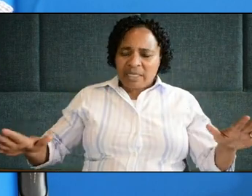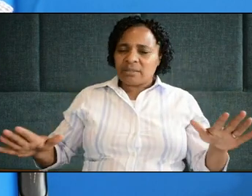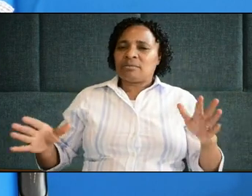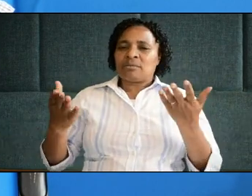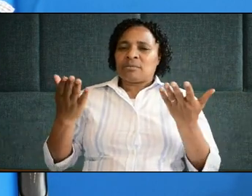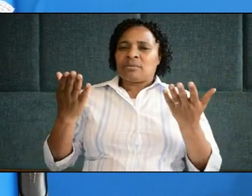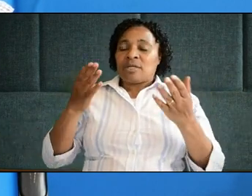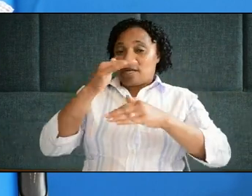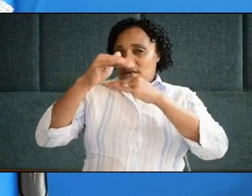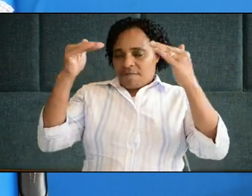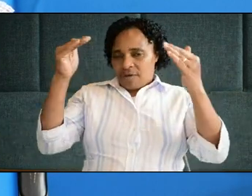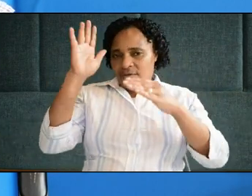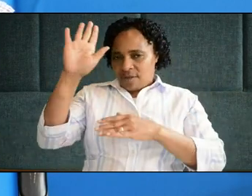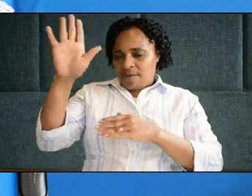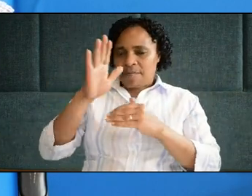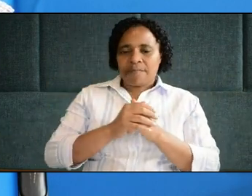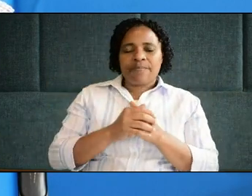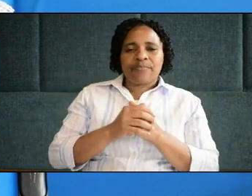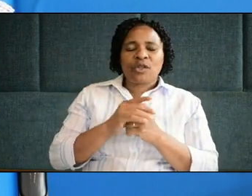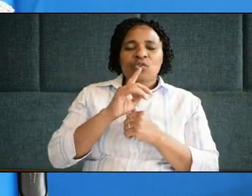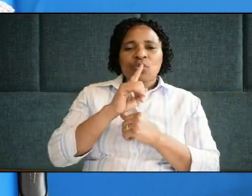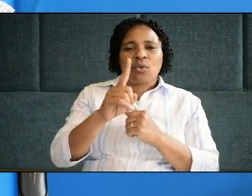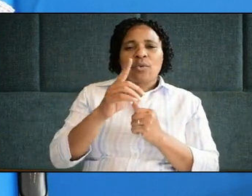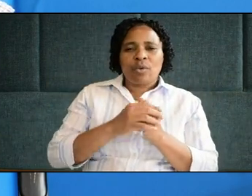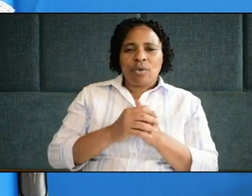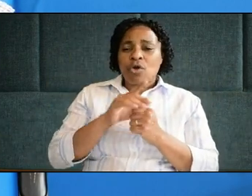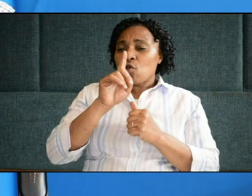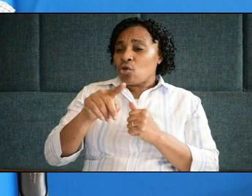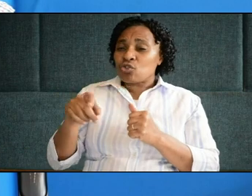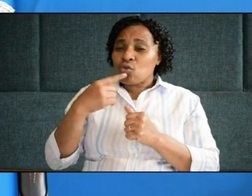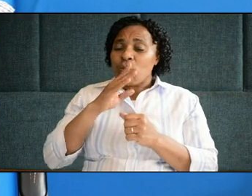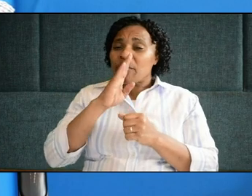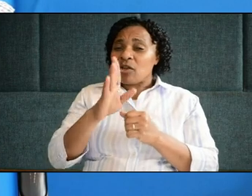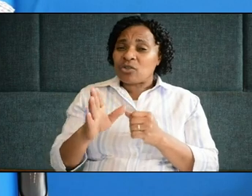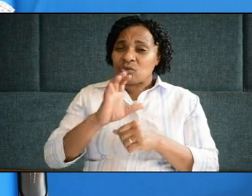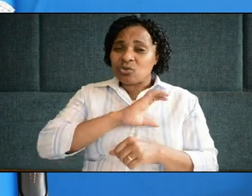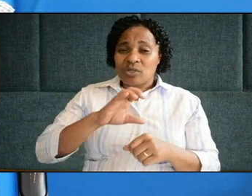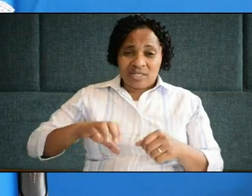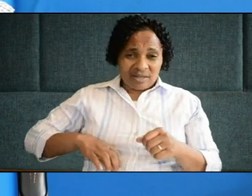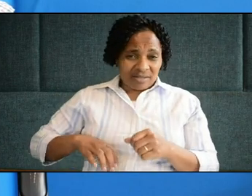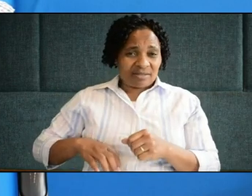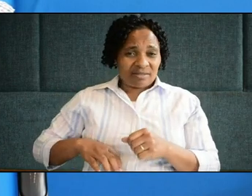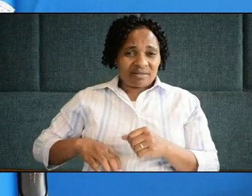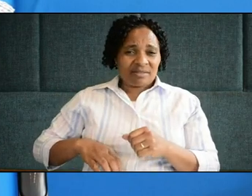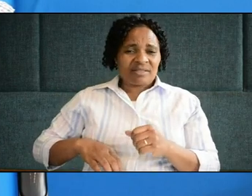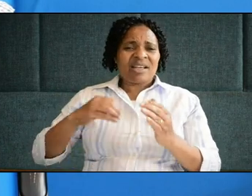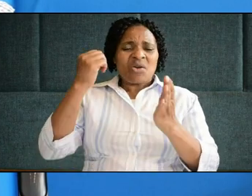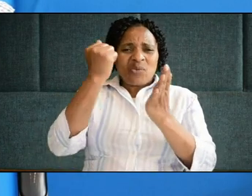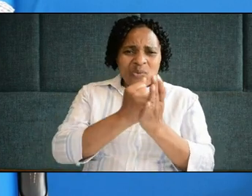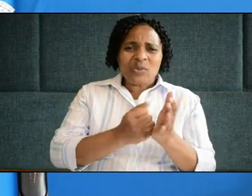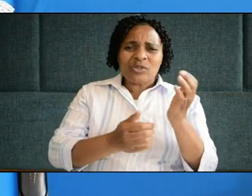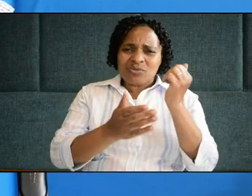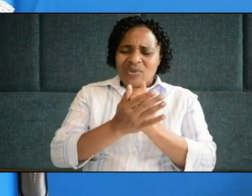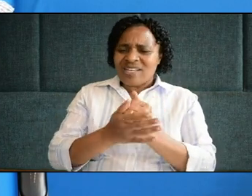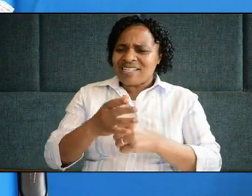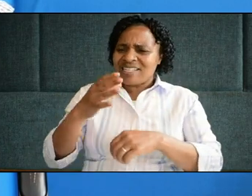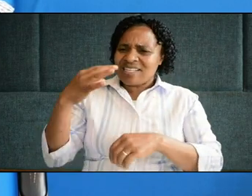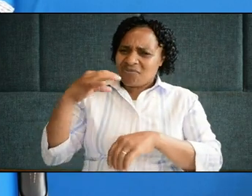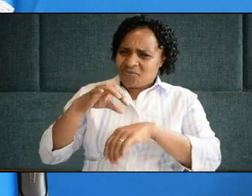Mm. So, those who belong to Christ have crucified the